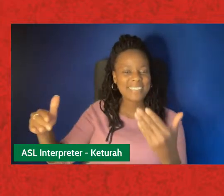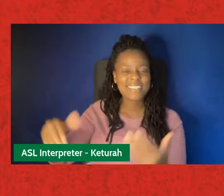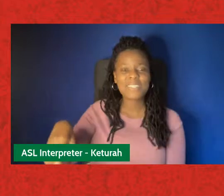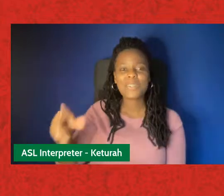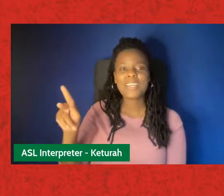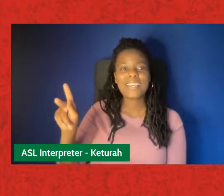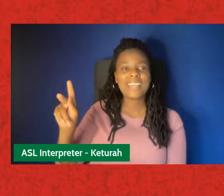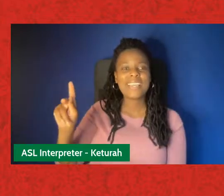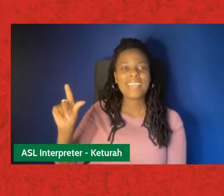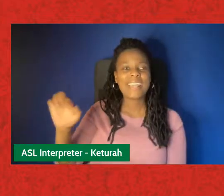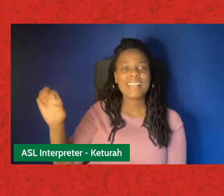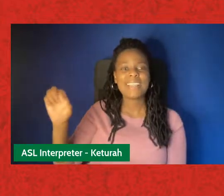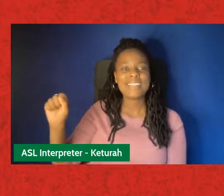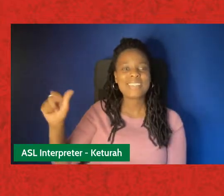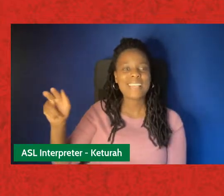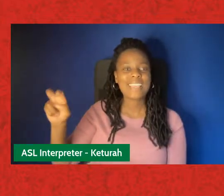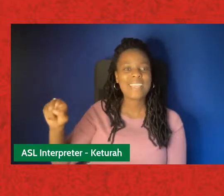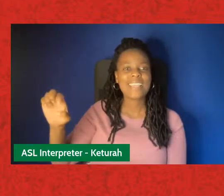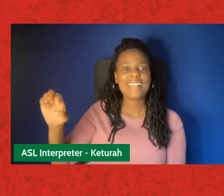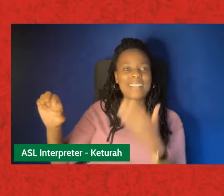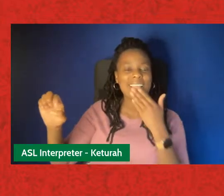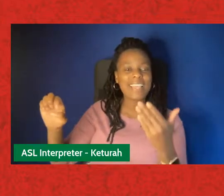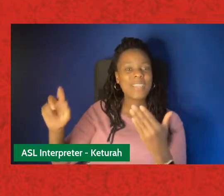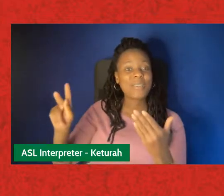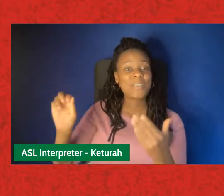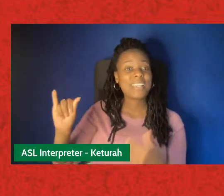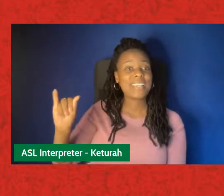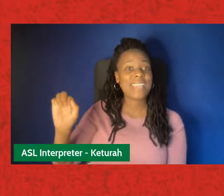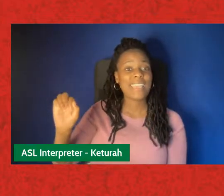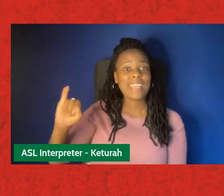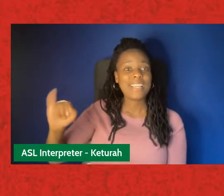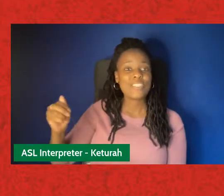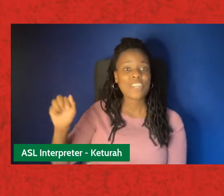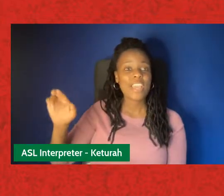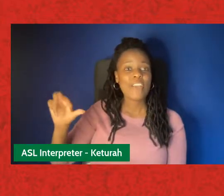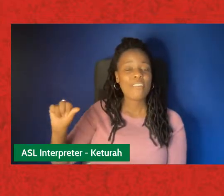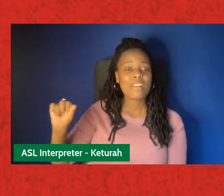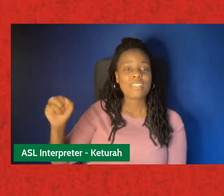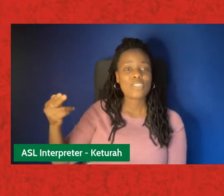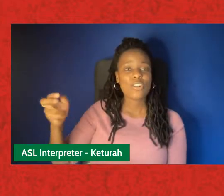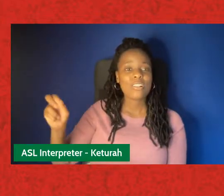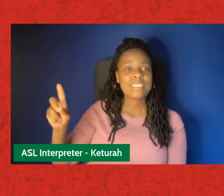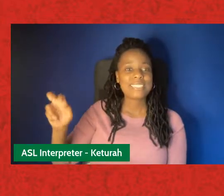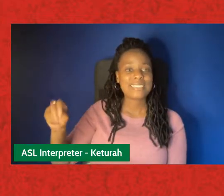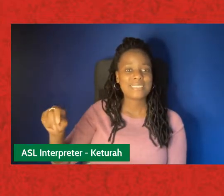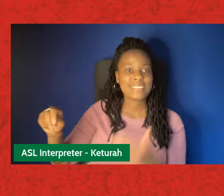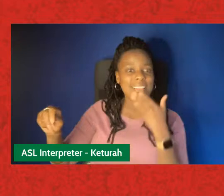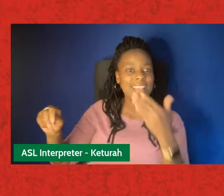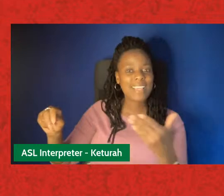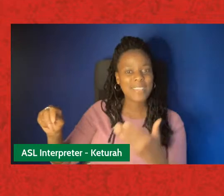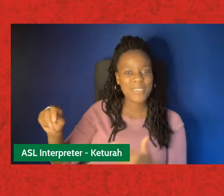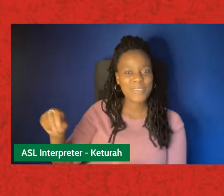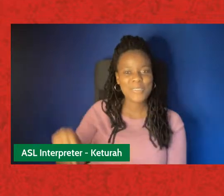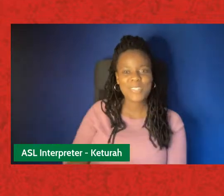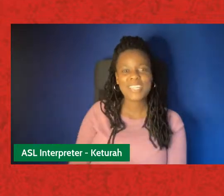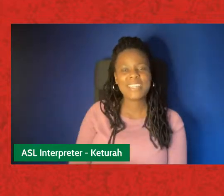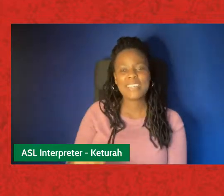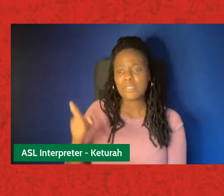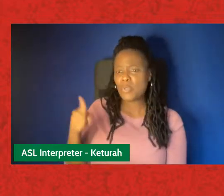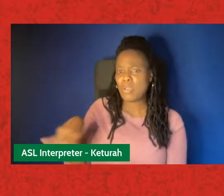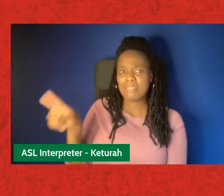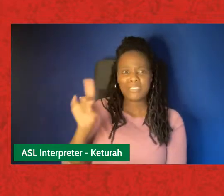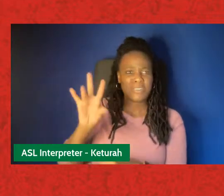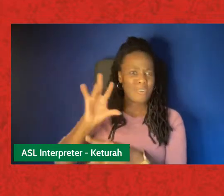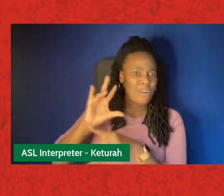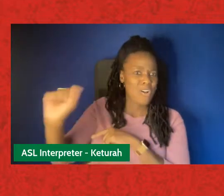you so much. Kay Zahira Sultan, thank you so much. You have done an extraordinary job. I can't wait